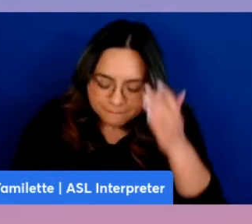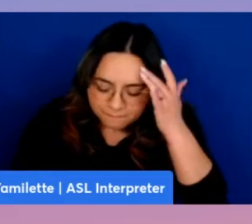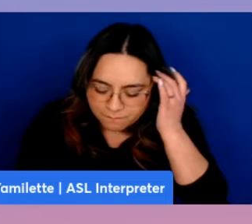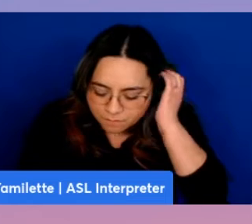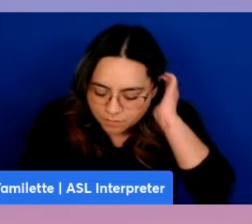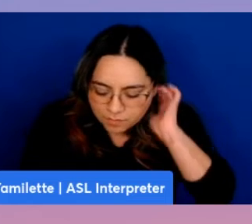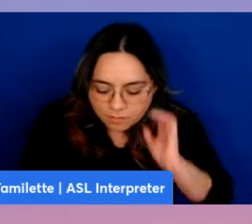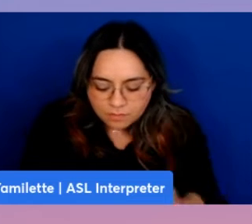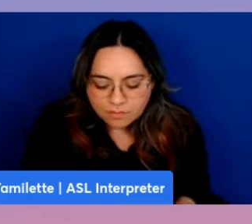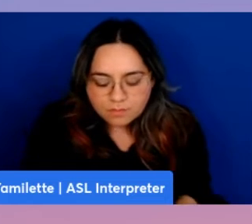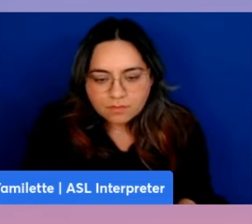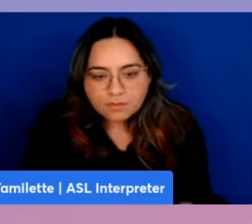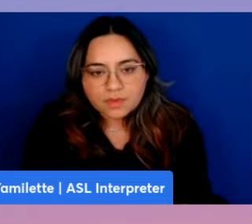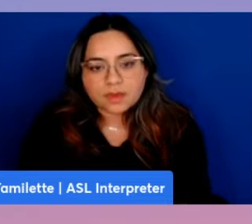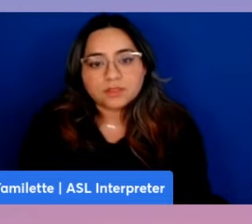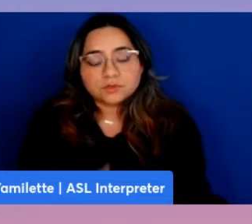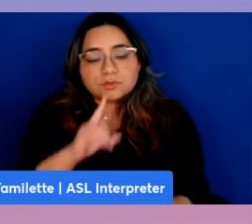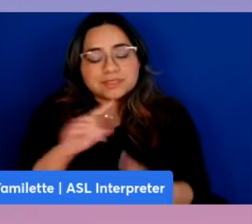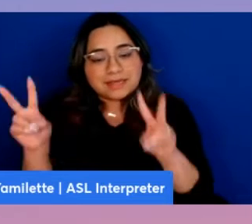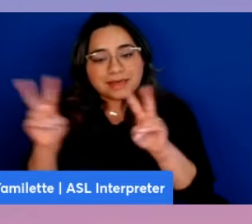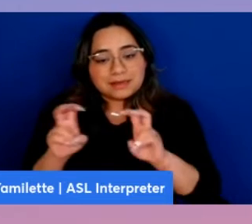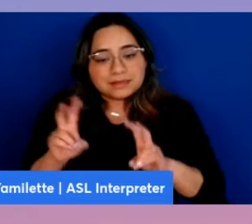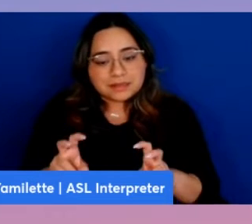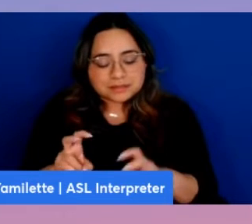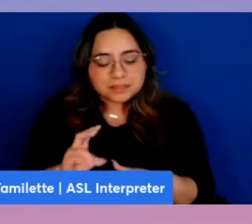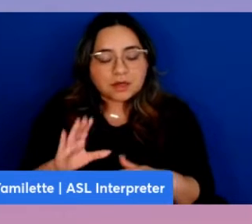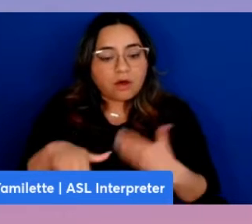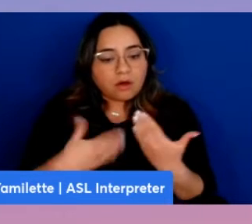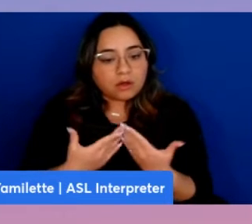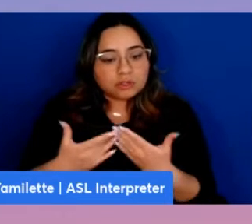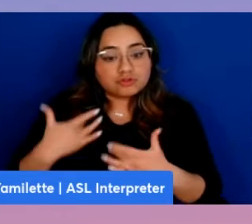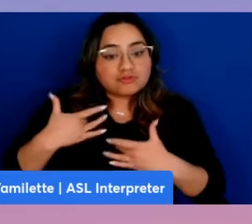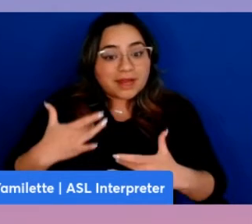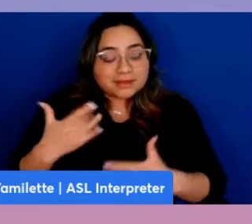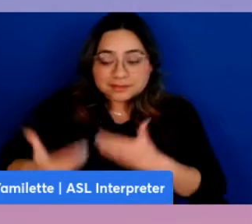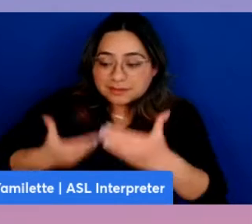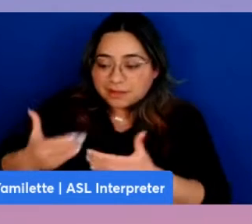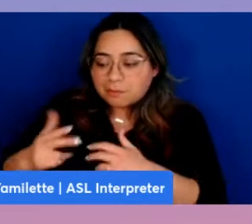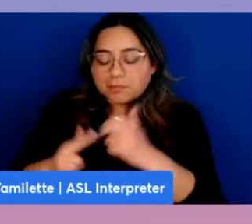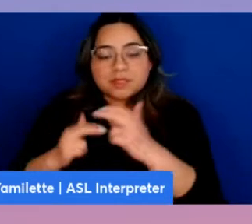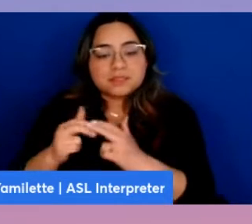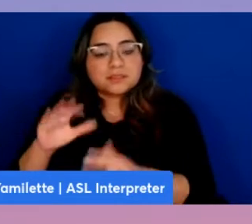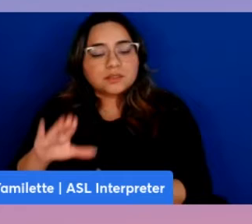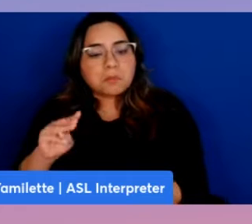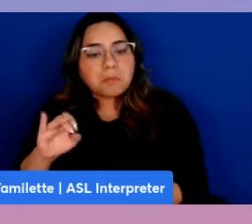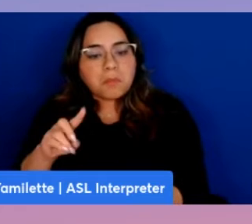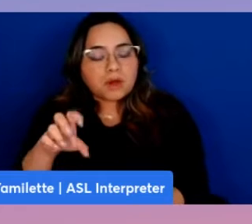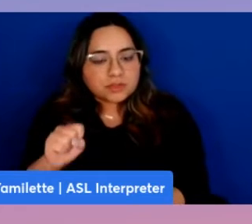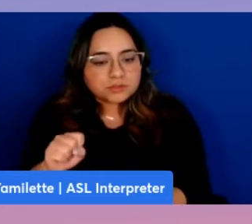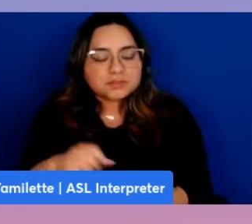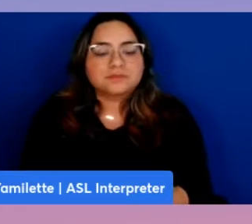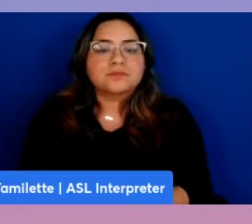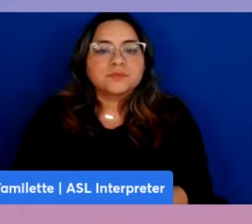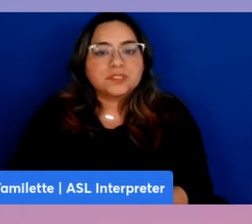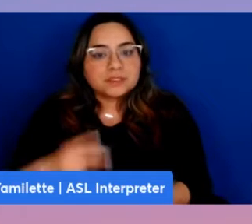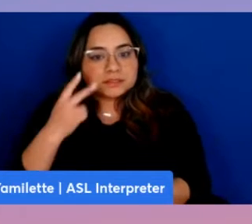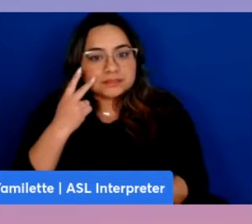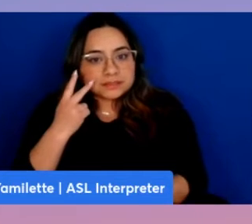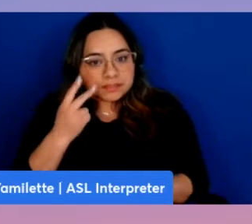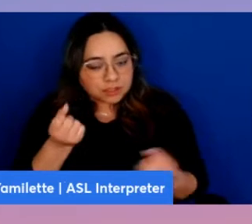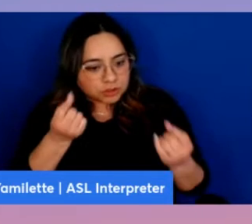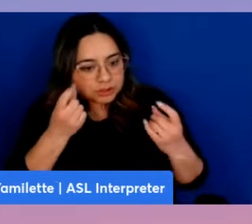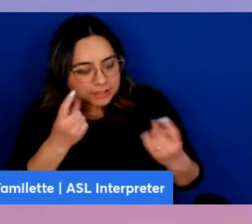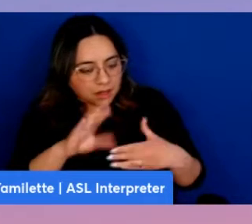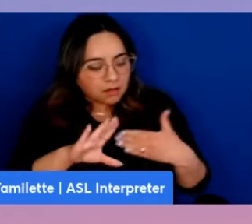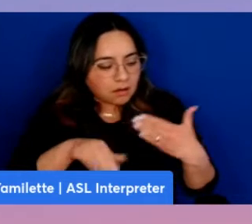data, analyzing trends, and building models. Understanding how the underlying infrastructure is deployed and configured might